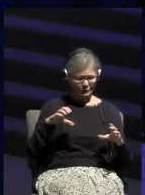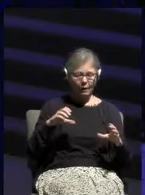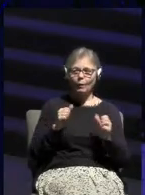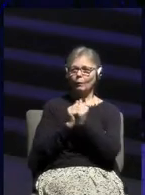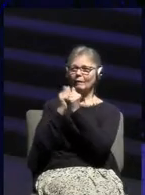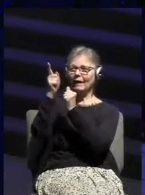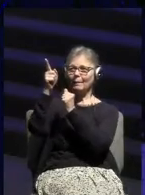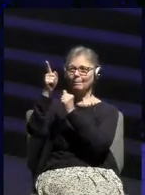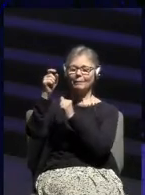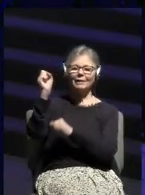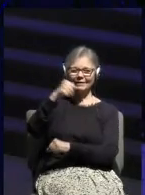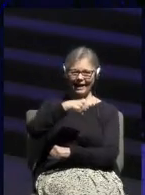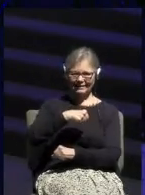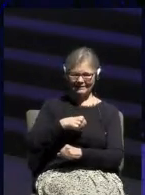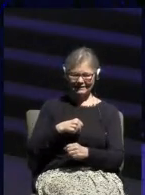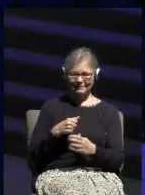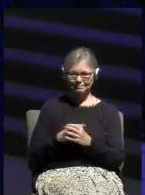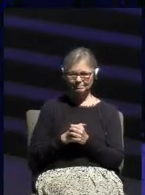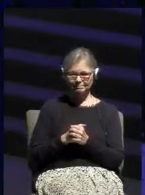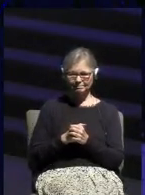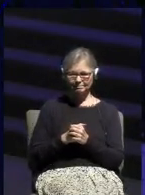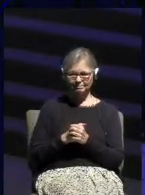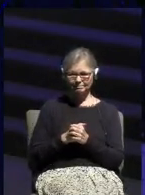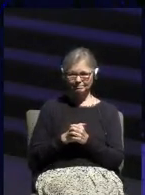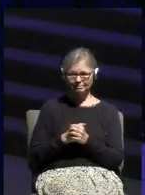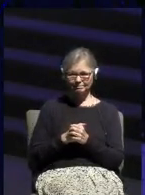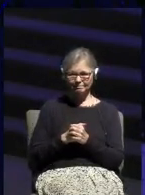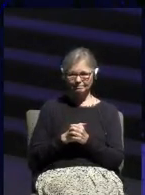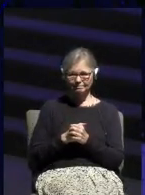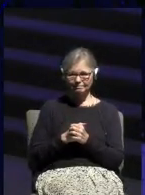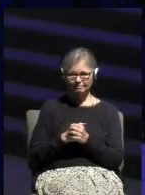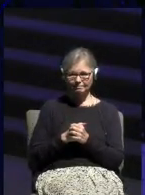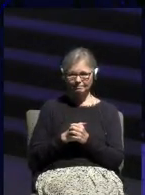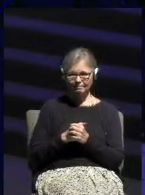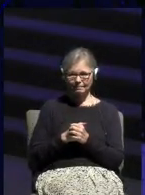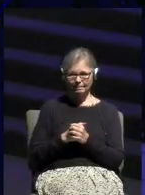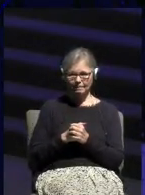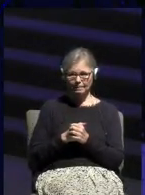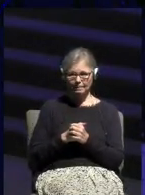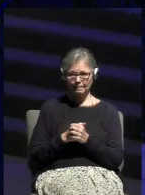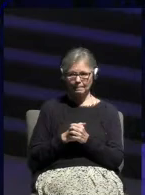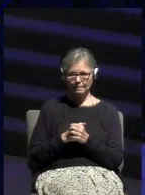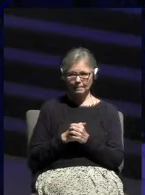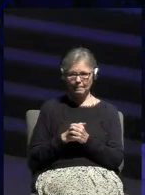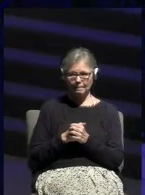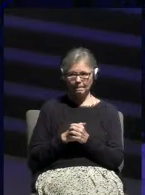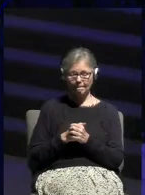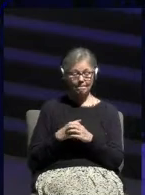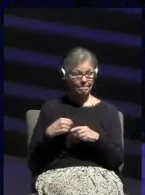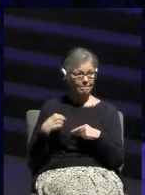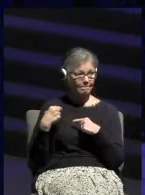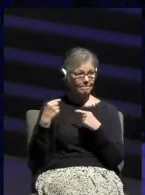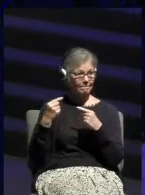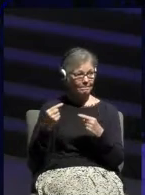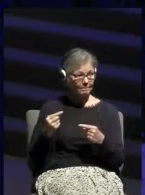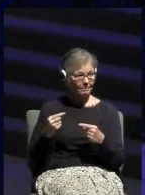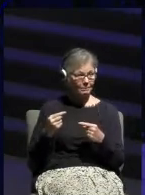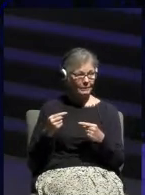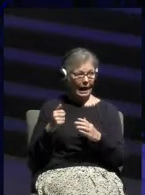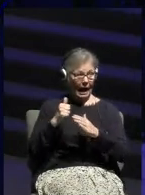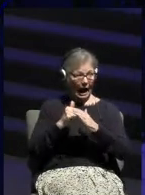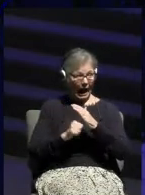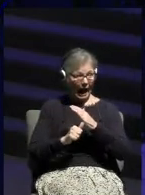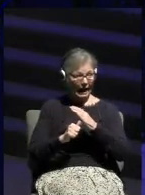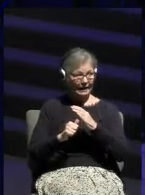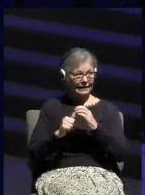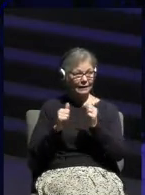And I certainly believe, and you believe, that in the day that we are in, I want to be in the hiding place of